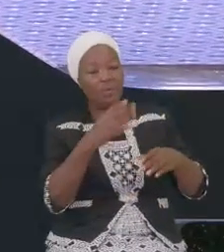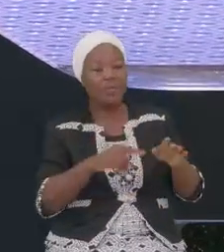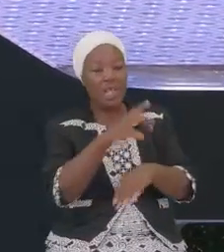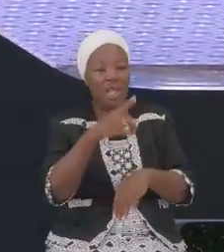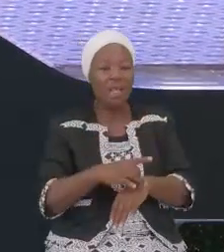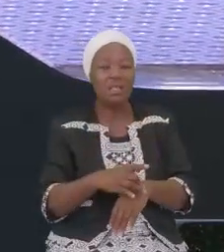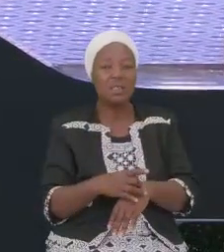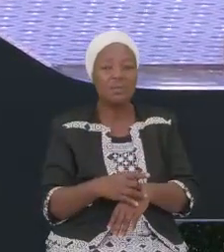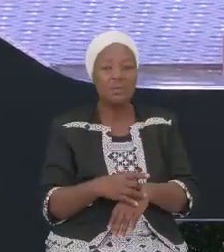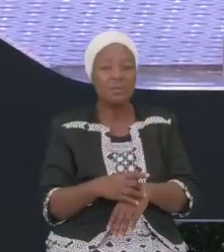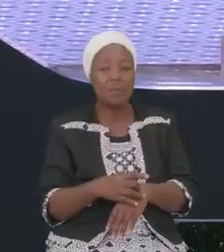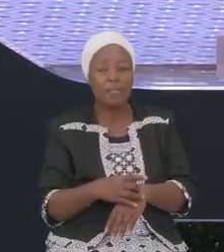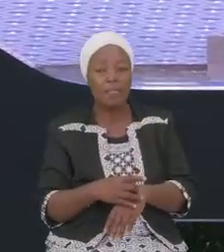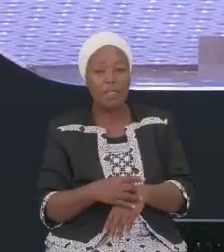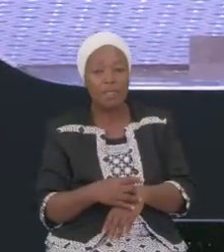be